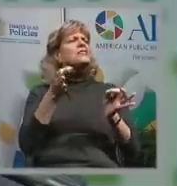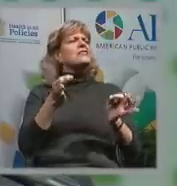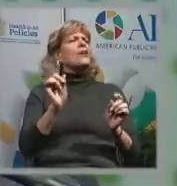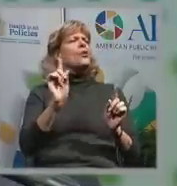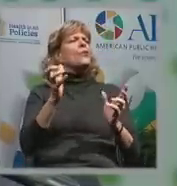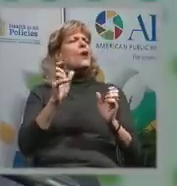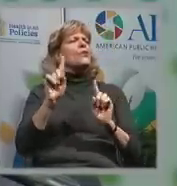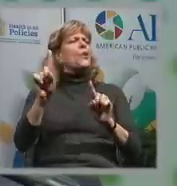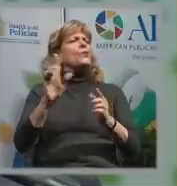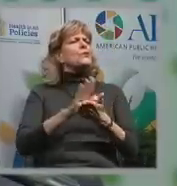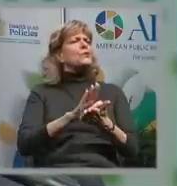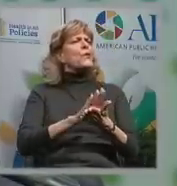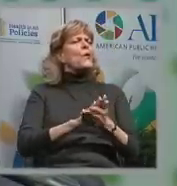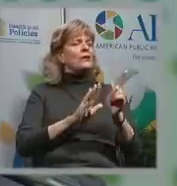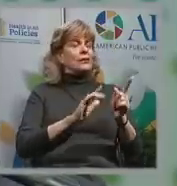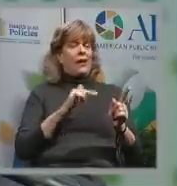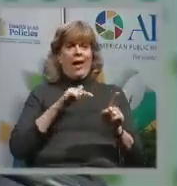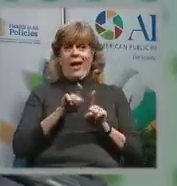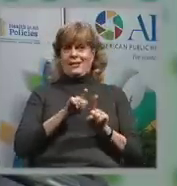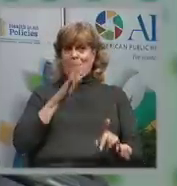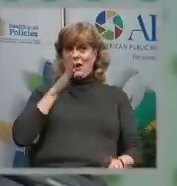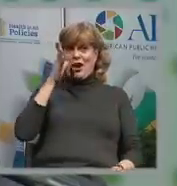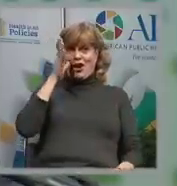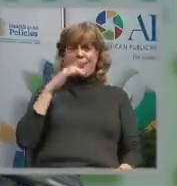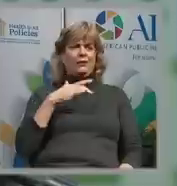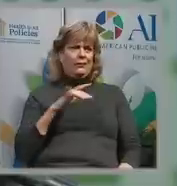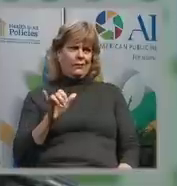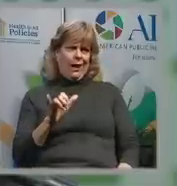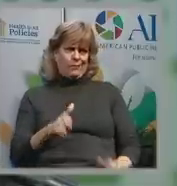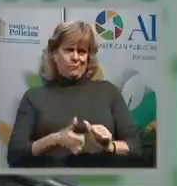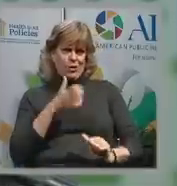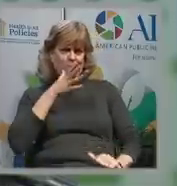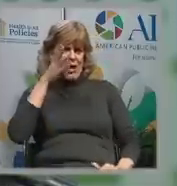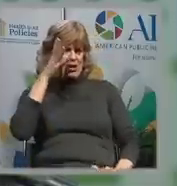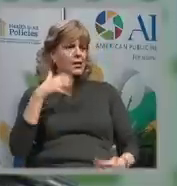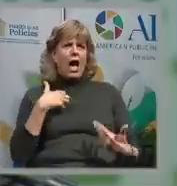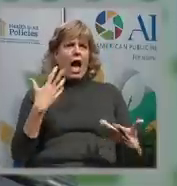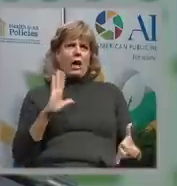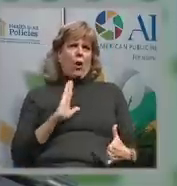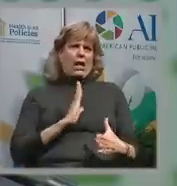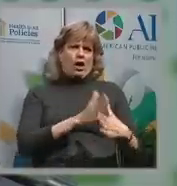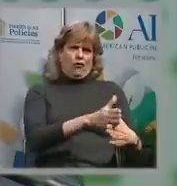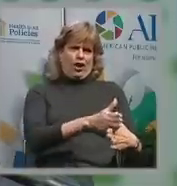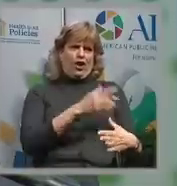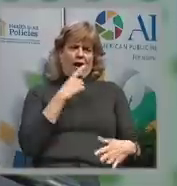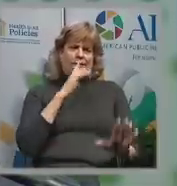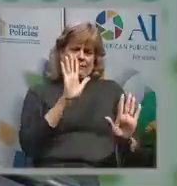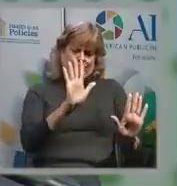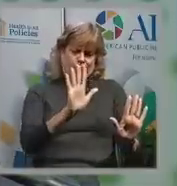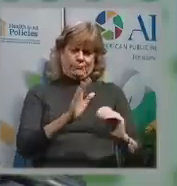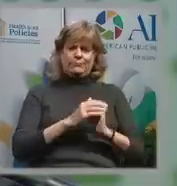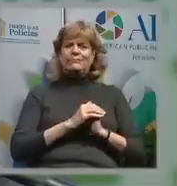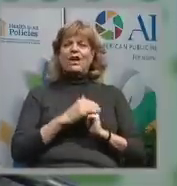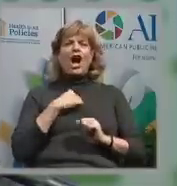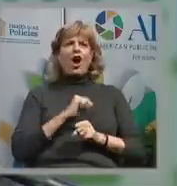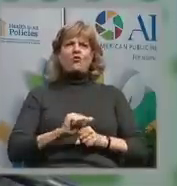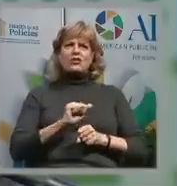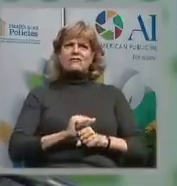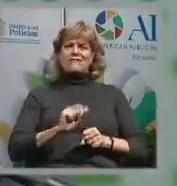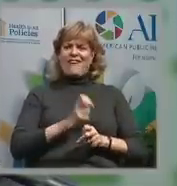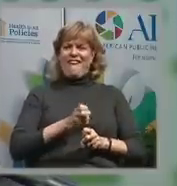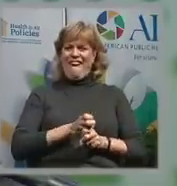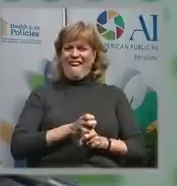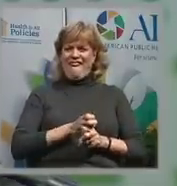school, and as a parent, I, like most parents, decided I did not want to interfere, I worked very